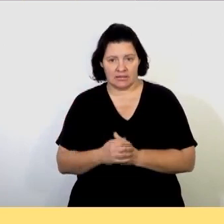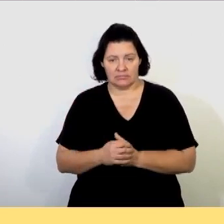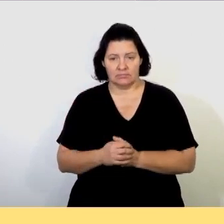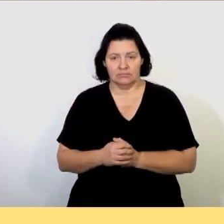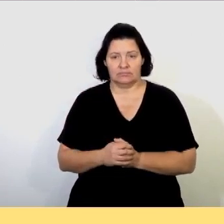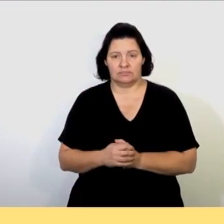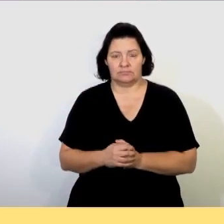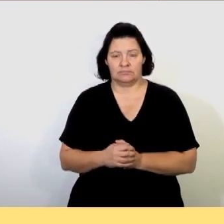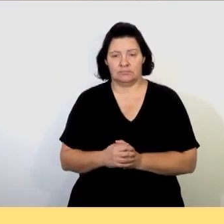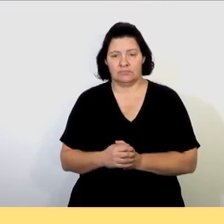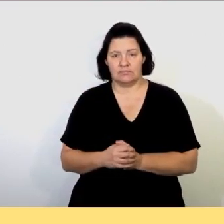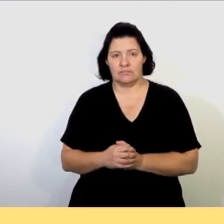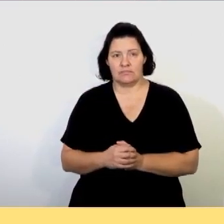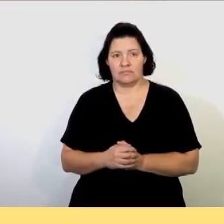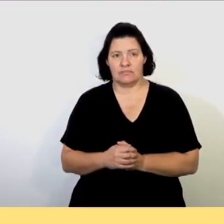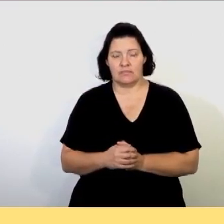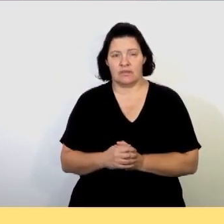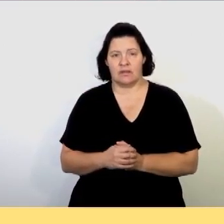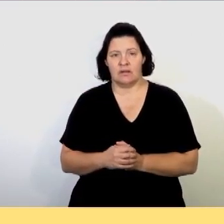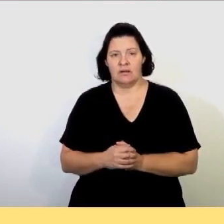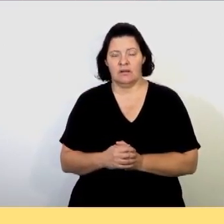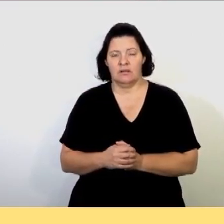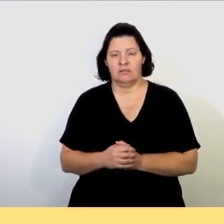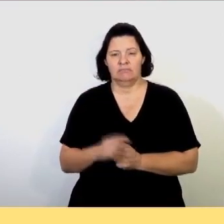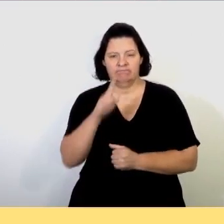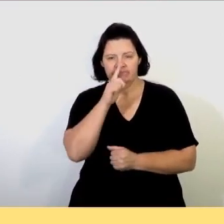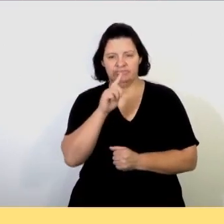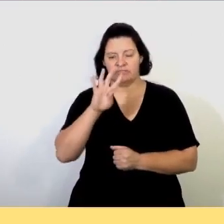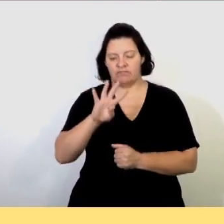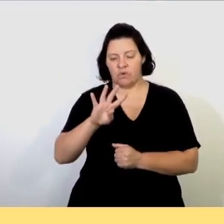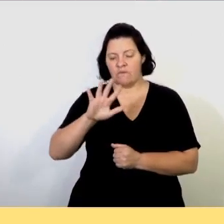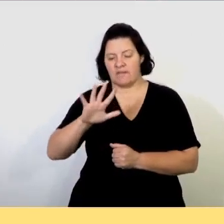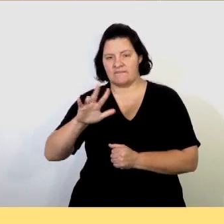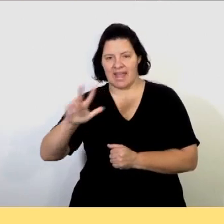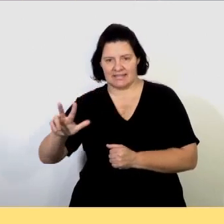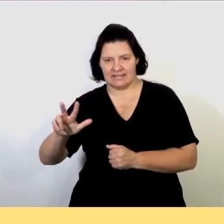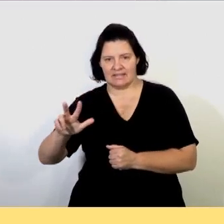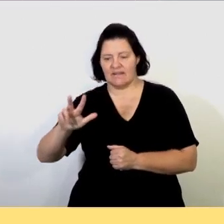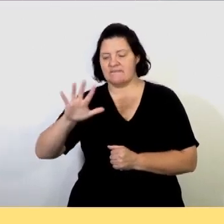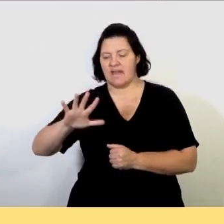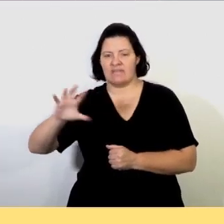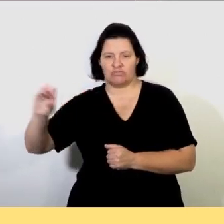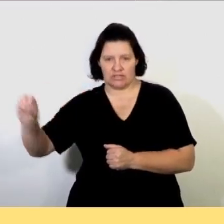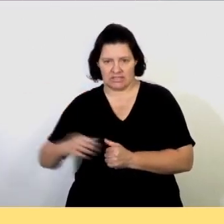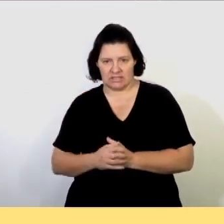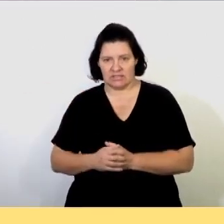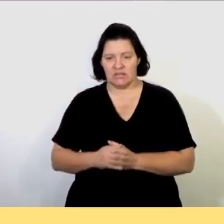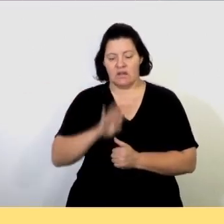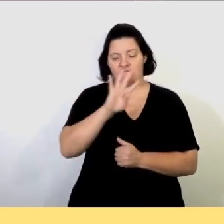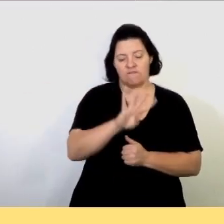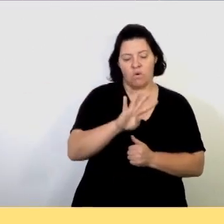payments. Our total payments, and we're going to take the 458,500. Here it